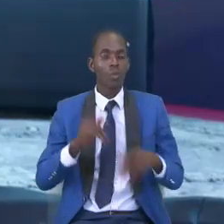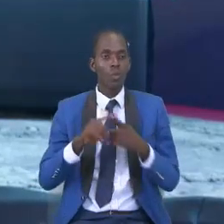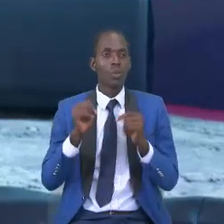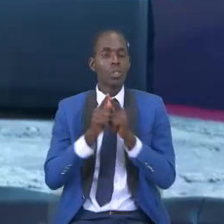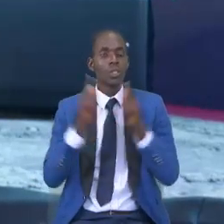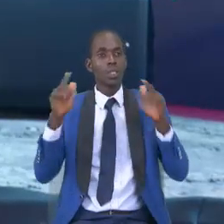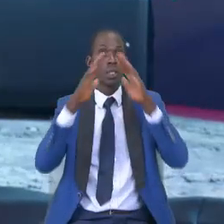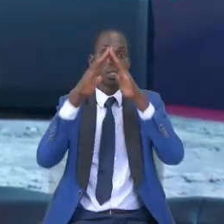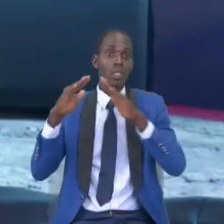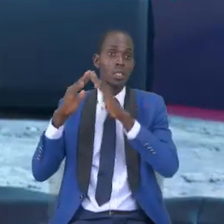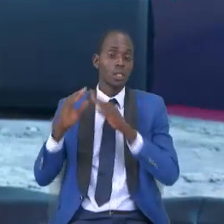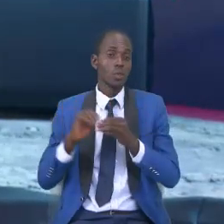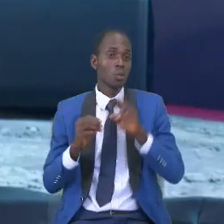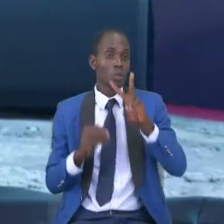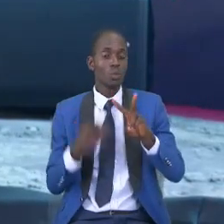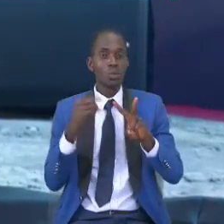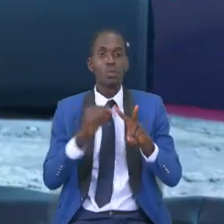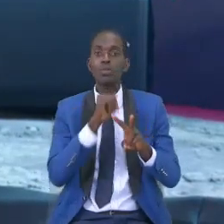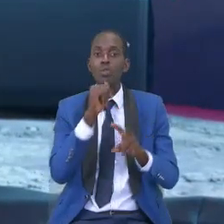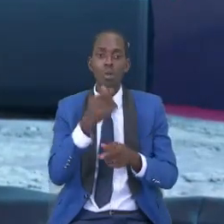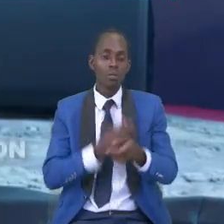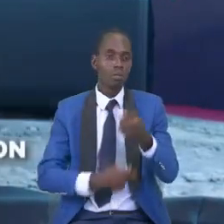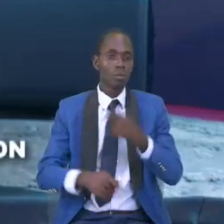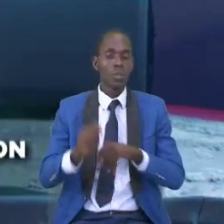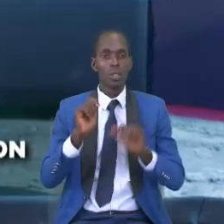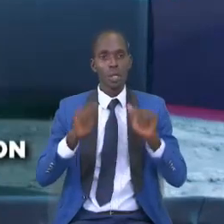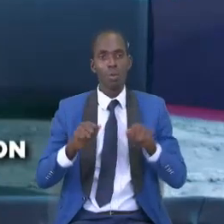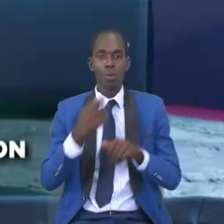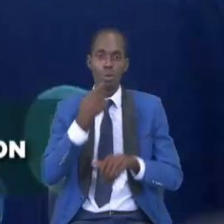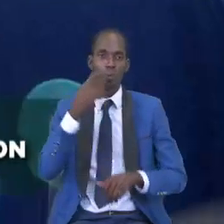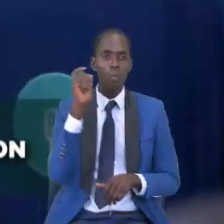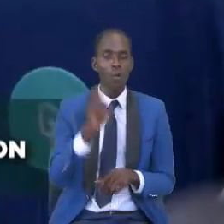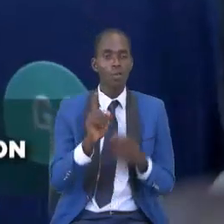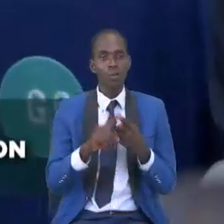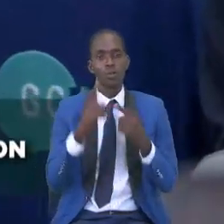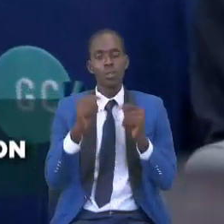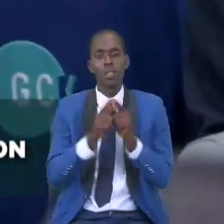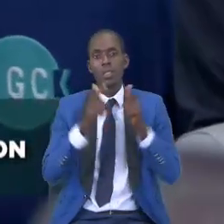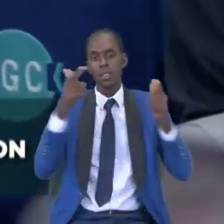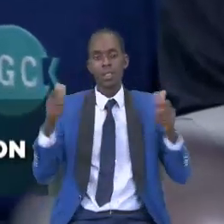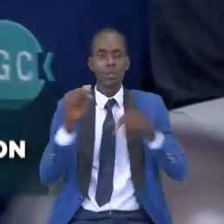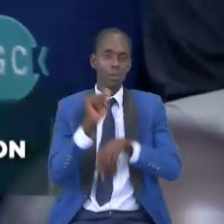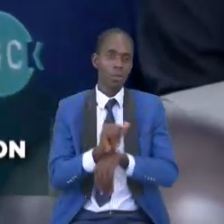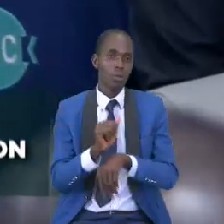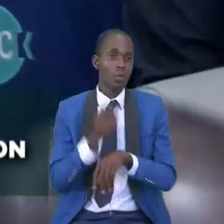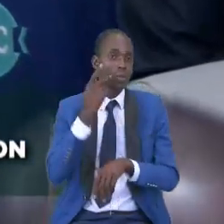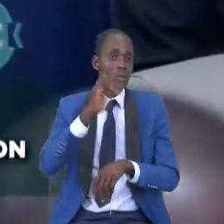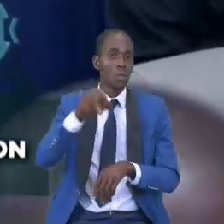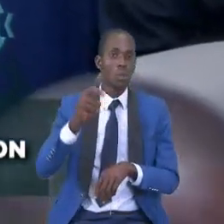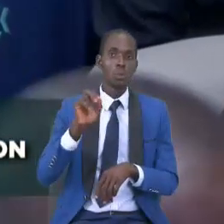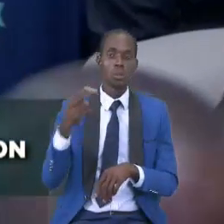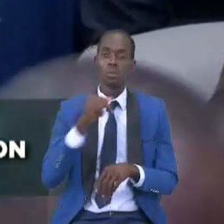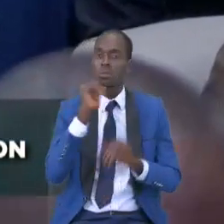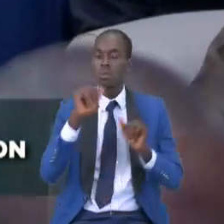Number two, the irreplaceable command to the great commission. Jonah couldn't have